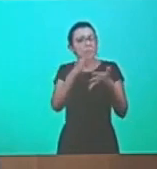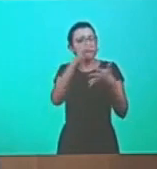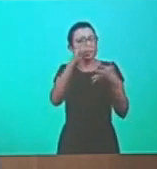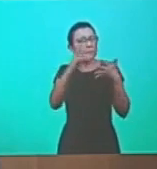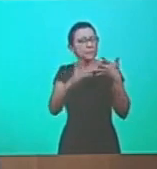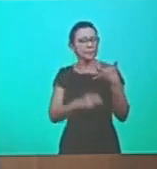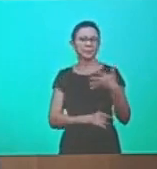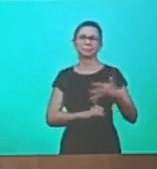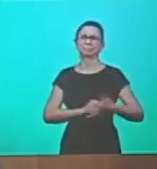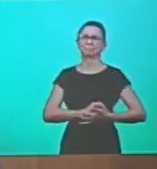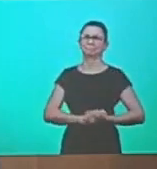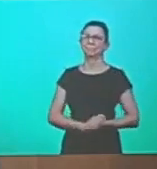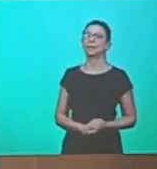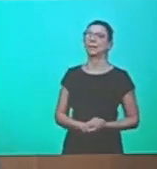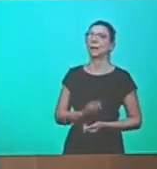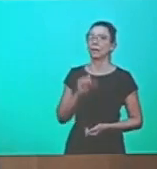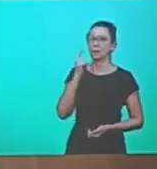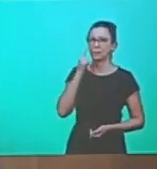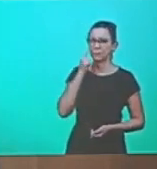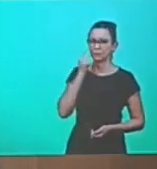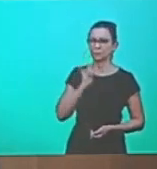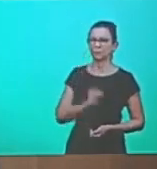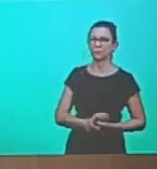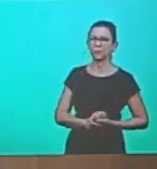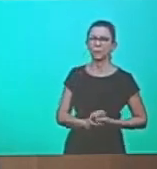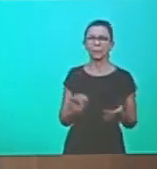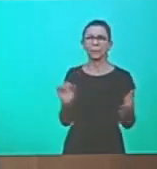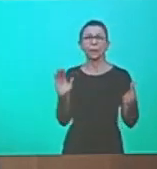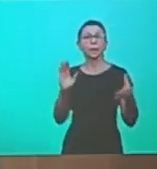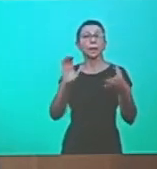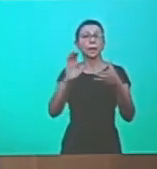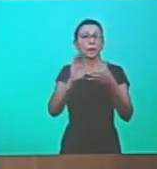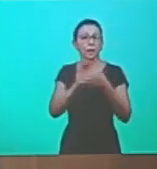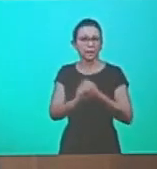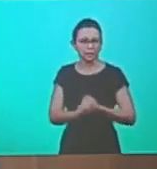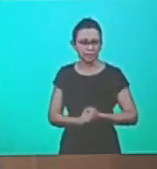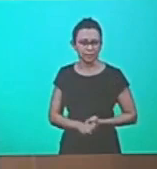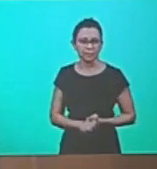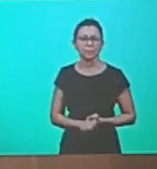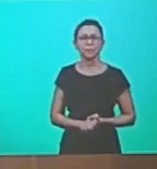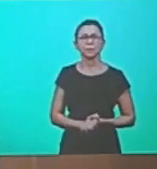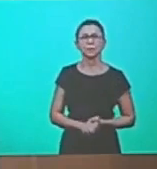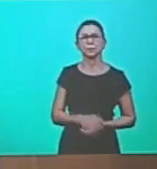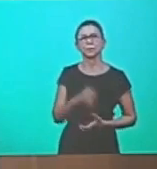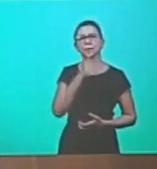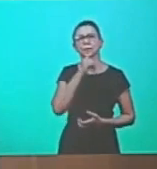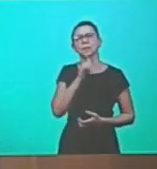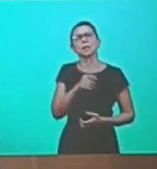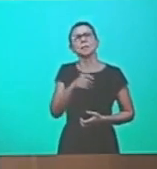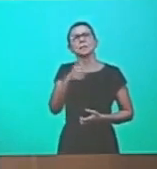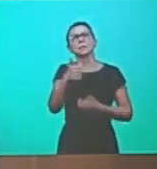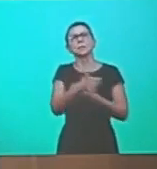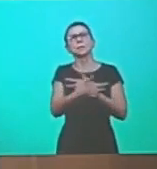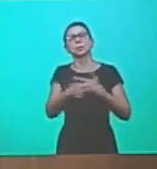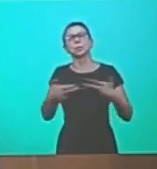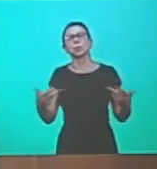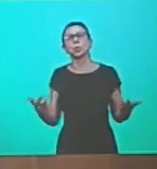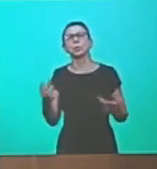were. And today we're going to learn a little bit about that. The wedding was...